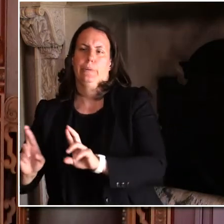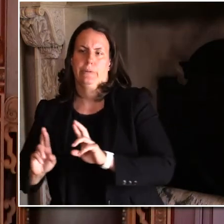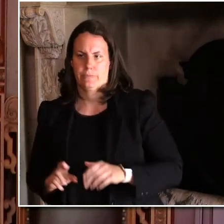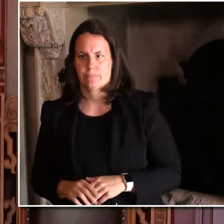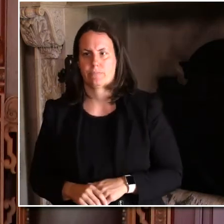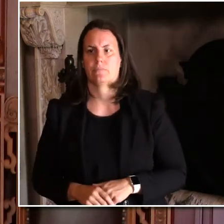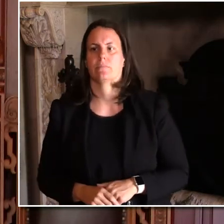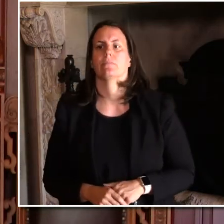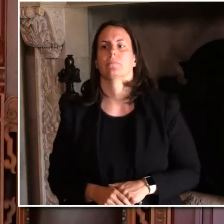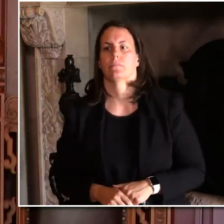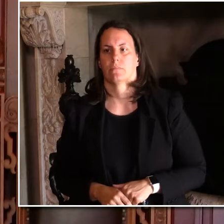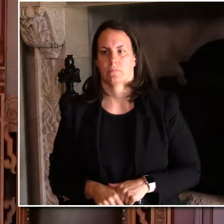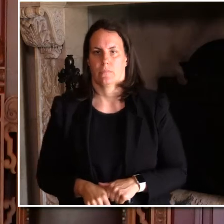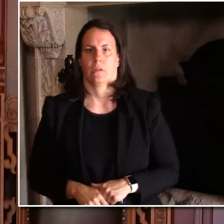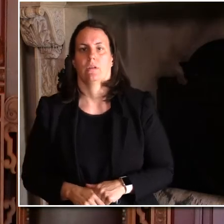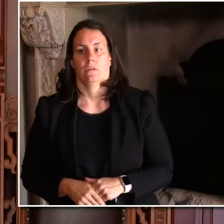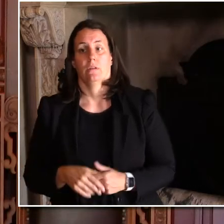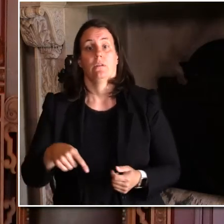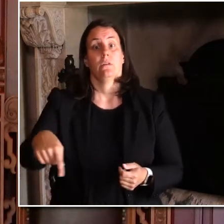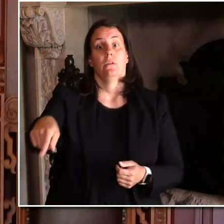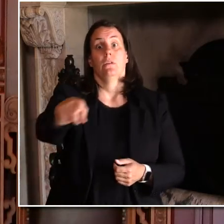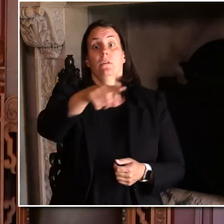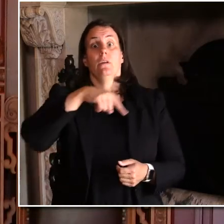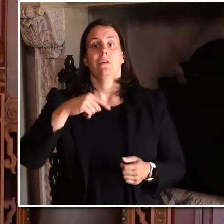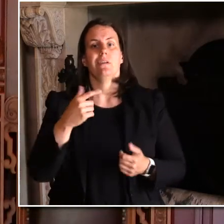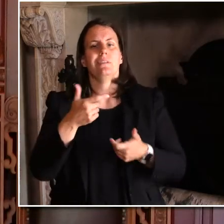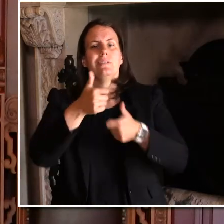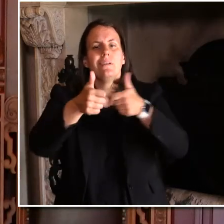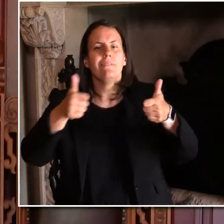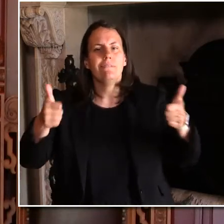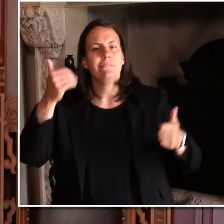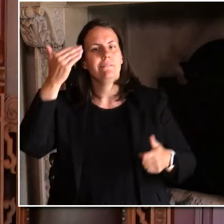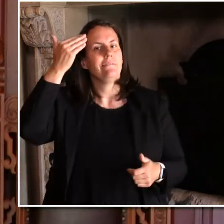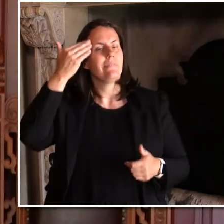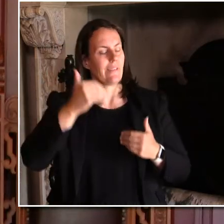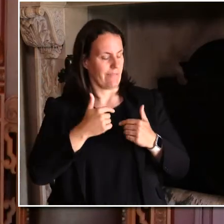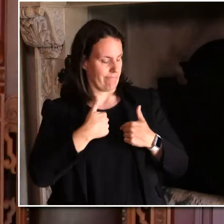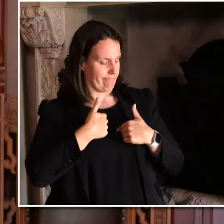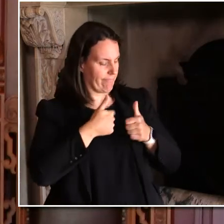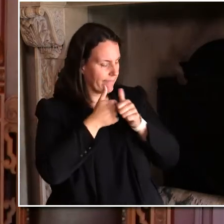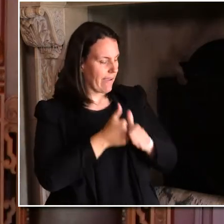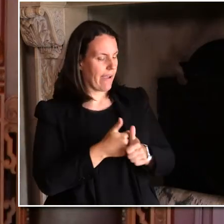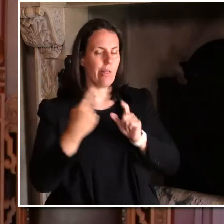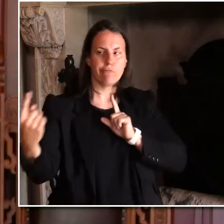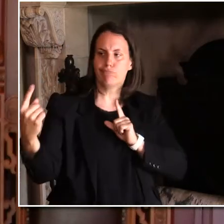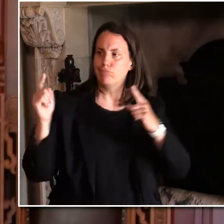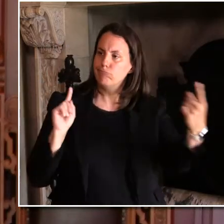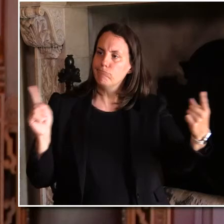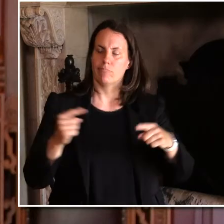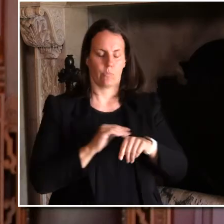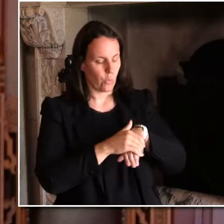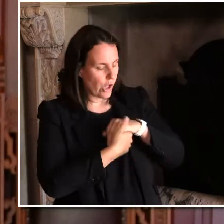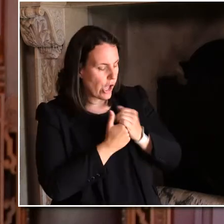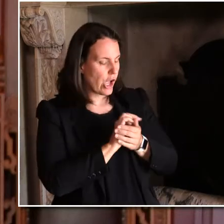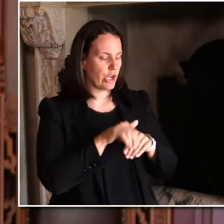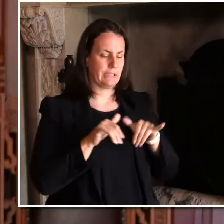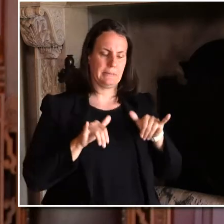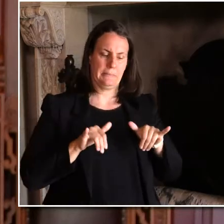public health at the local level, making sure they get the messages out to the community on the things they can do to keep them safe.